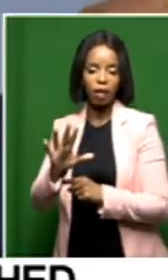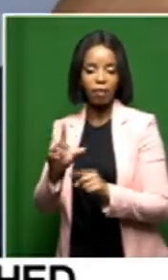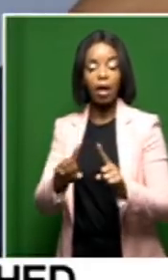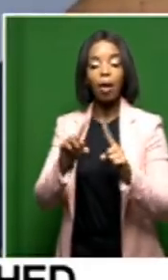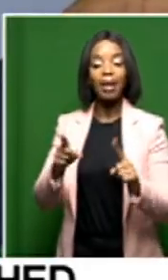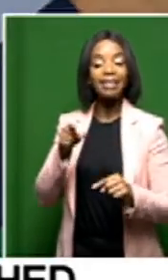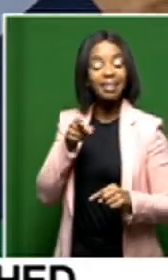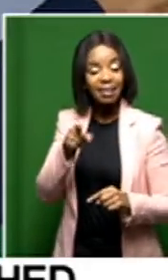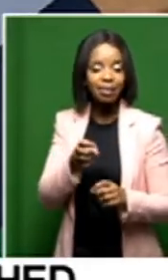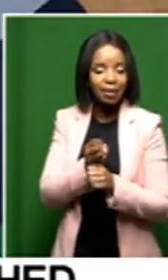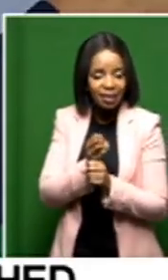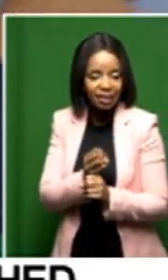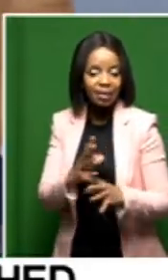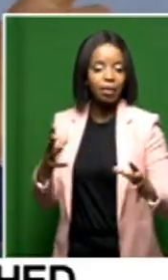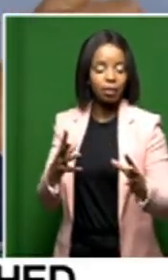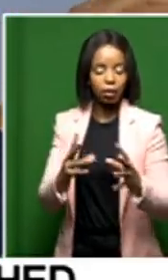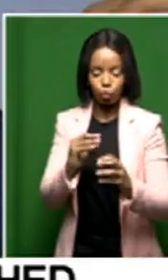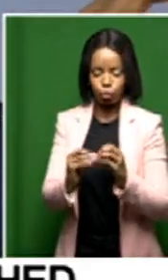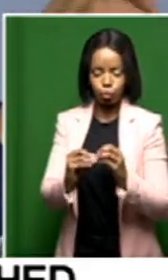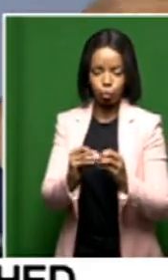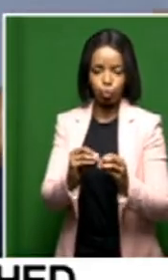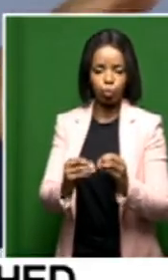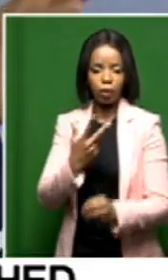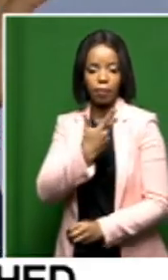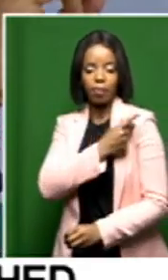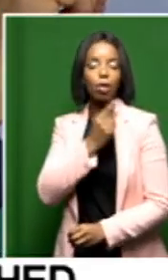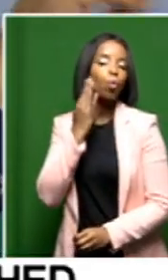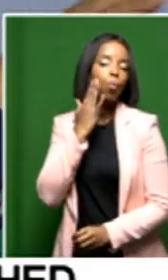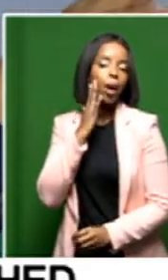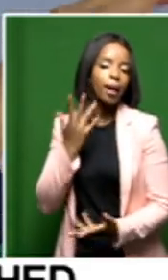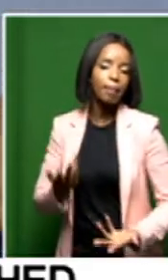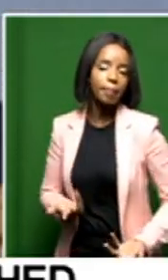see the first batch of vaccines coming from that factory?